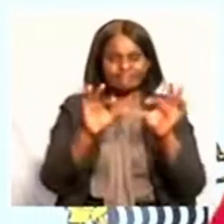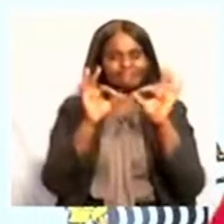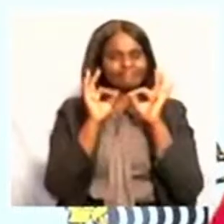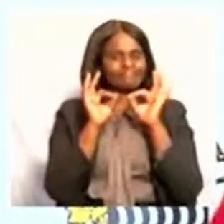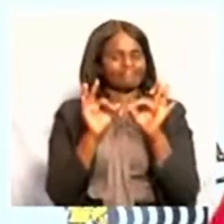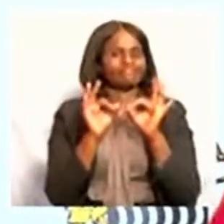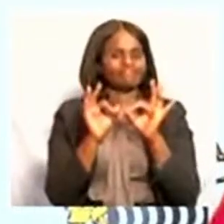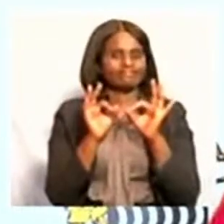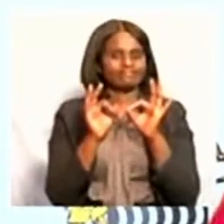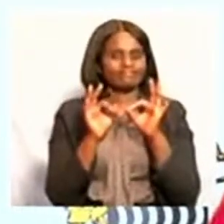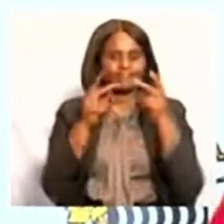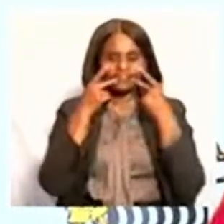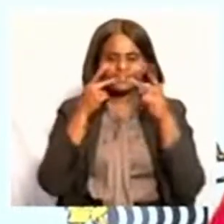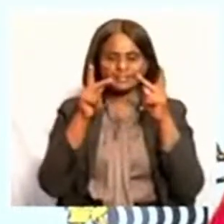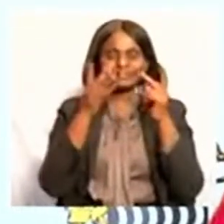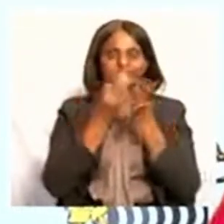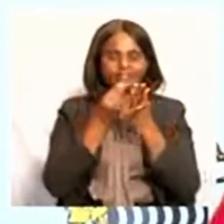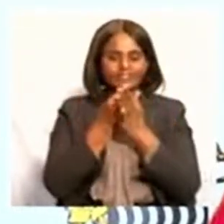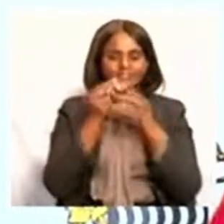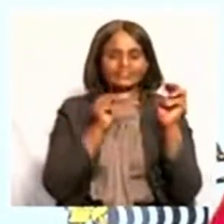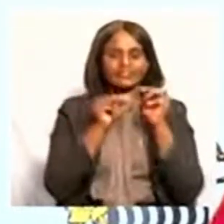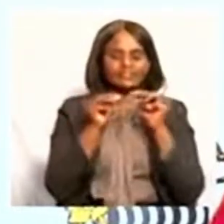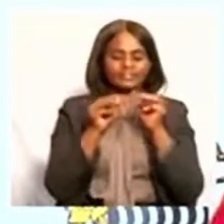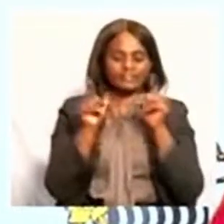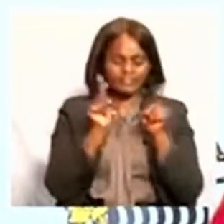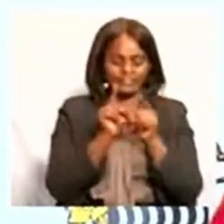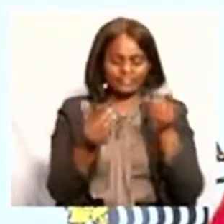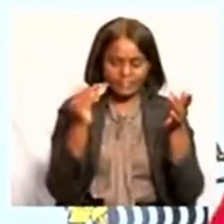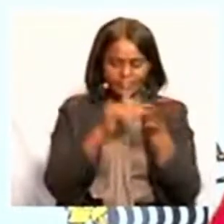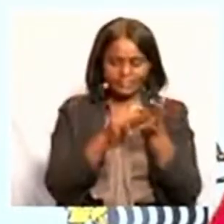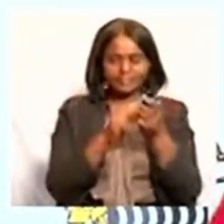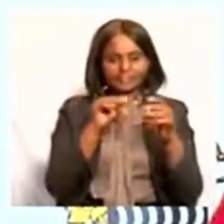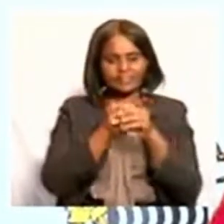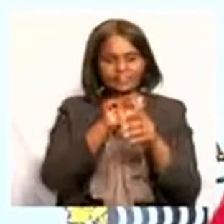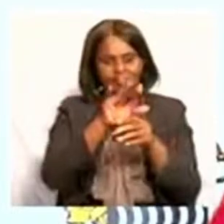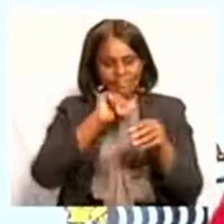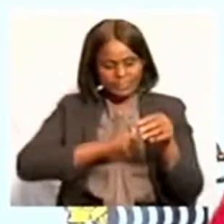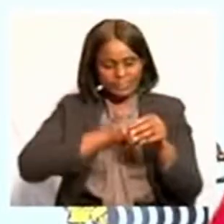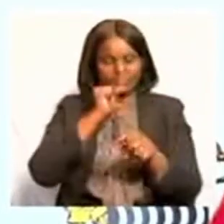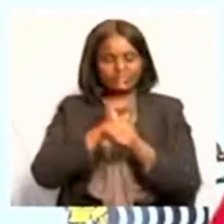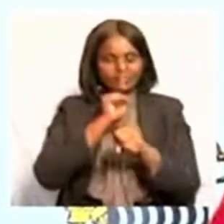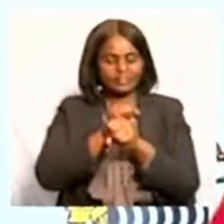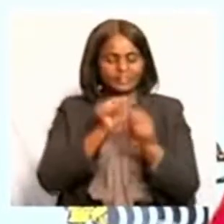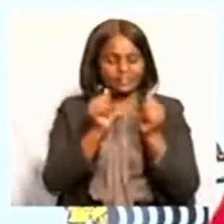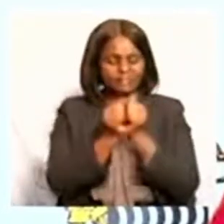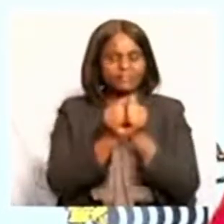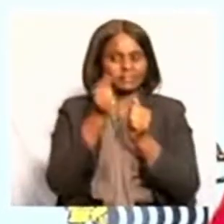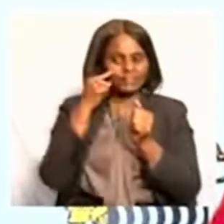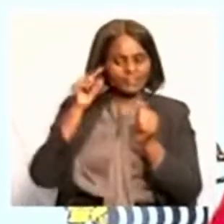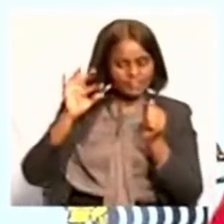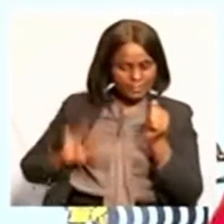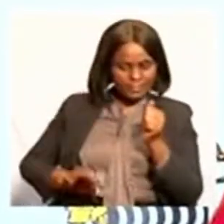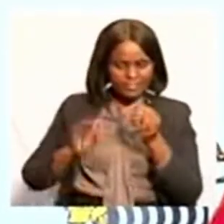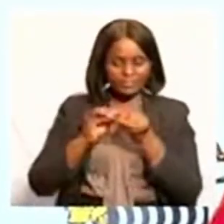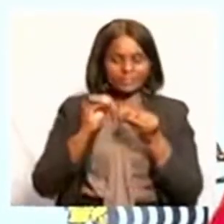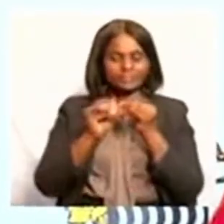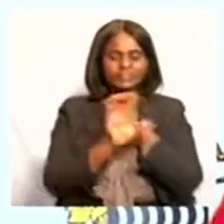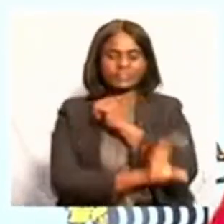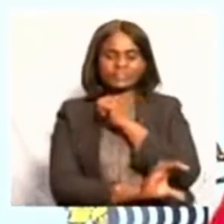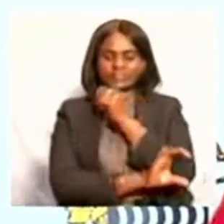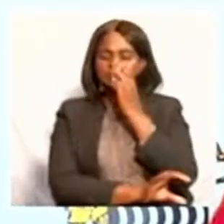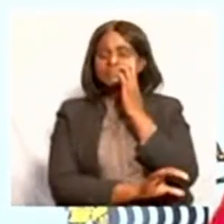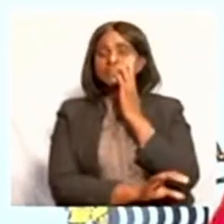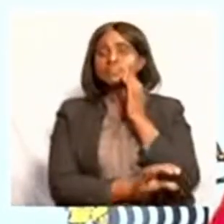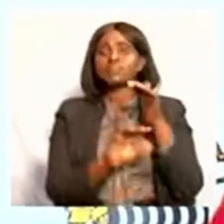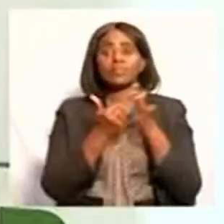effective public financial management also come on board. We work together so for the benefit of the country. All right. And